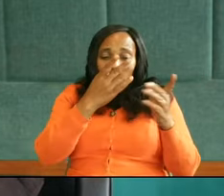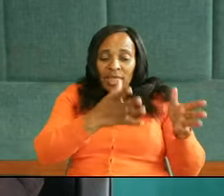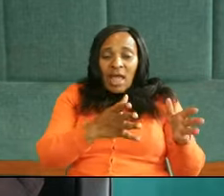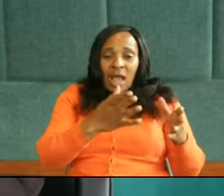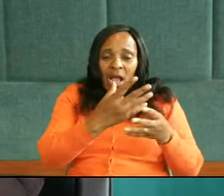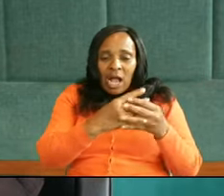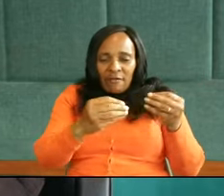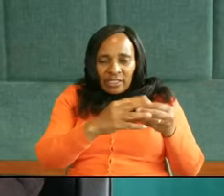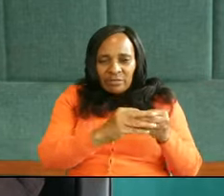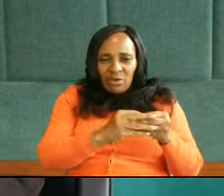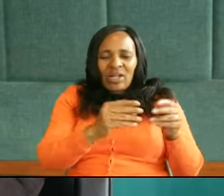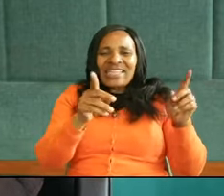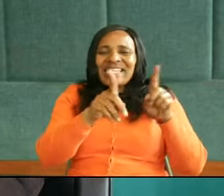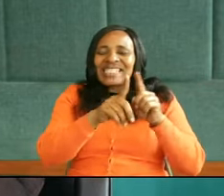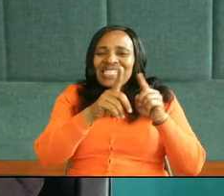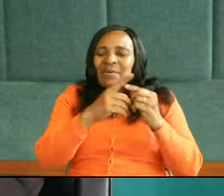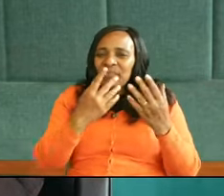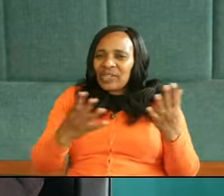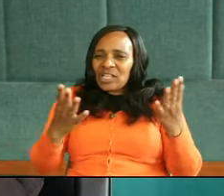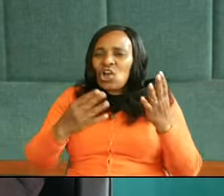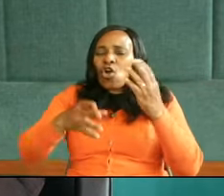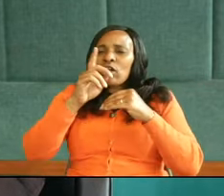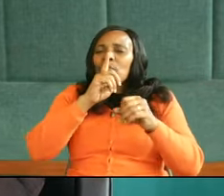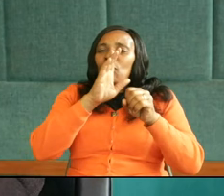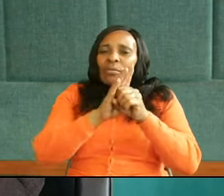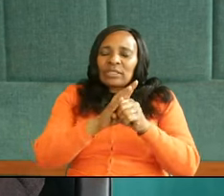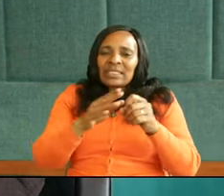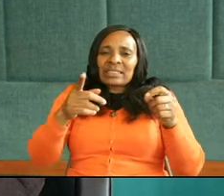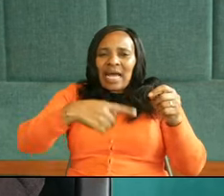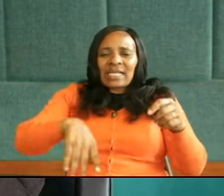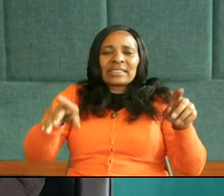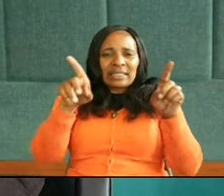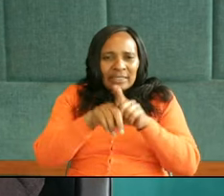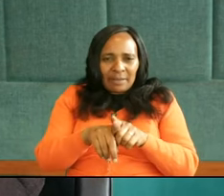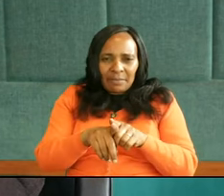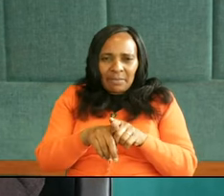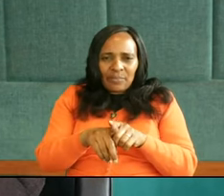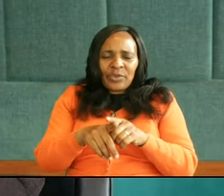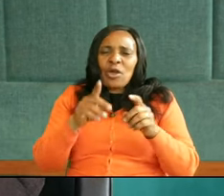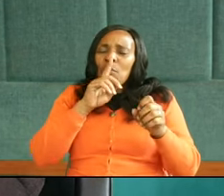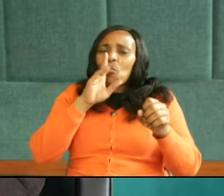hardship. That is the same thing that God promises us as well. He promises